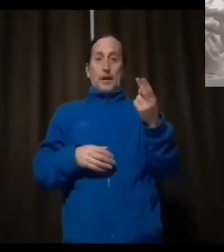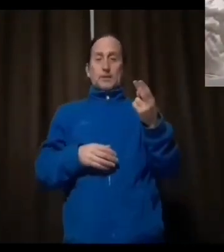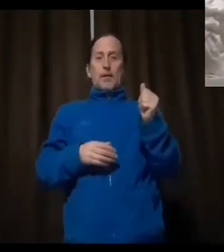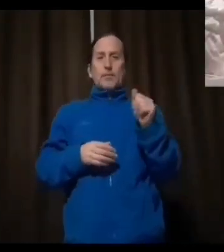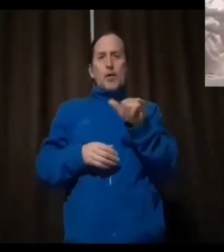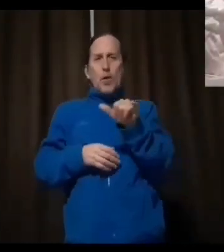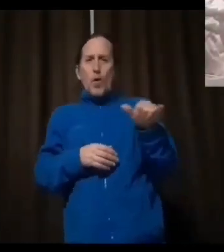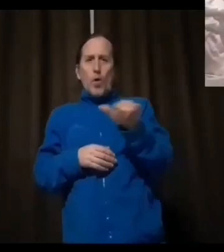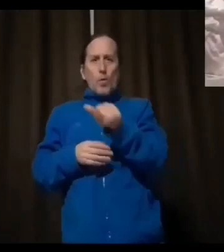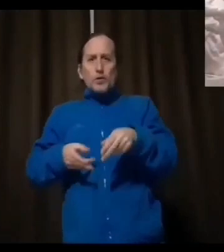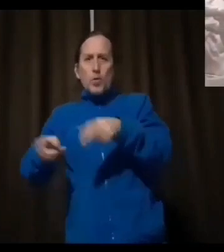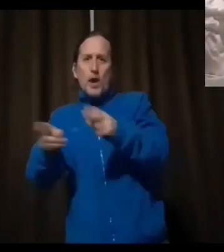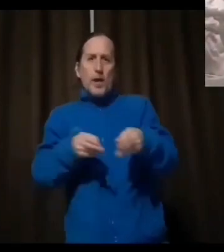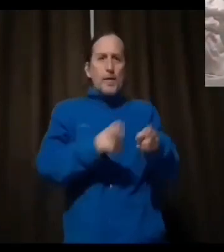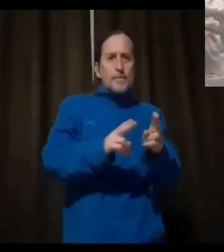found,